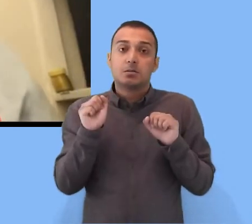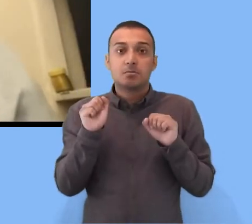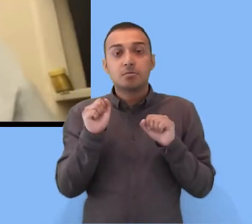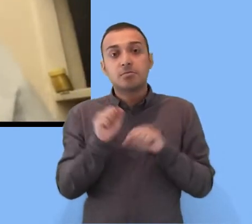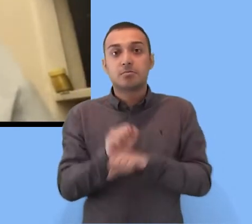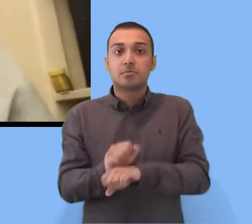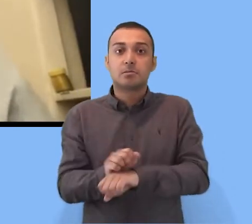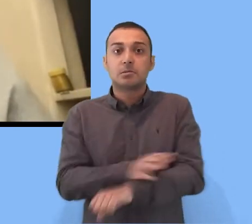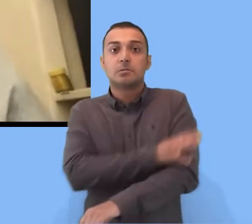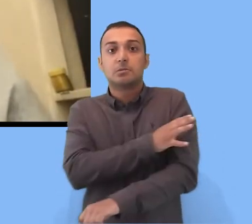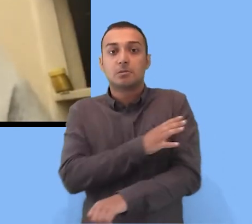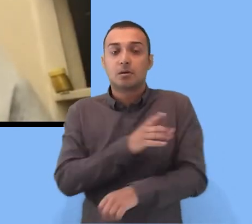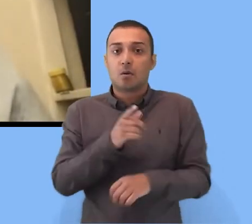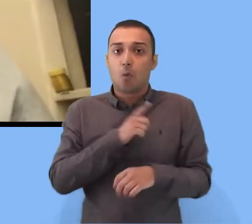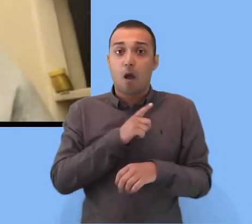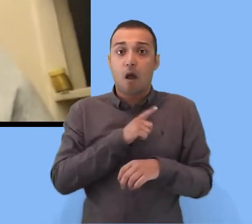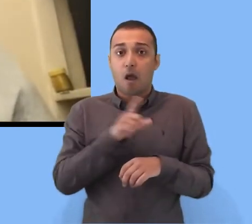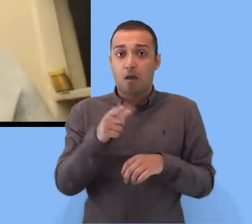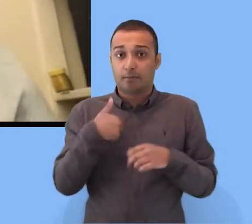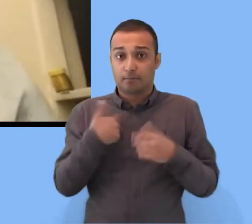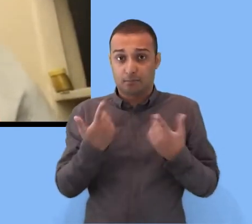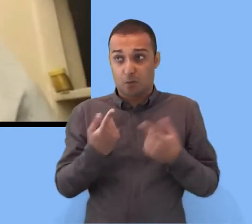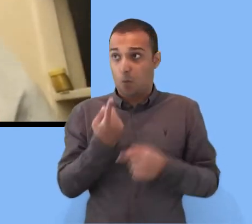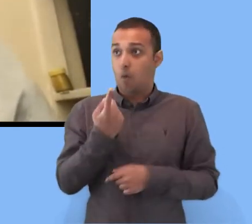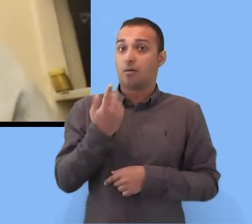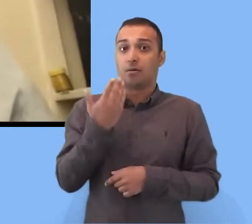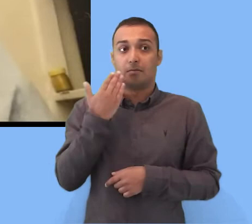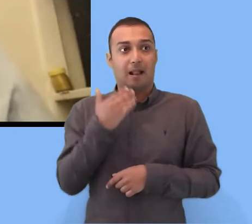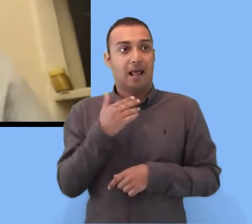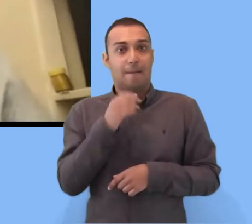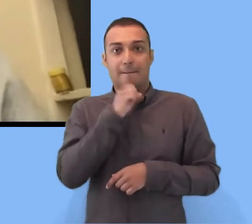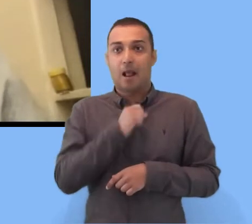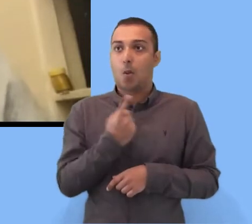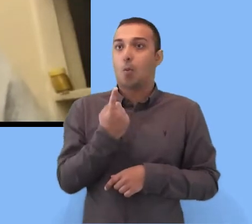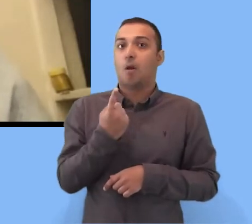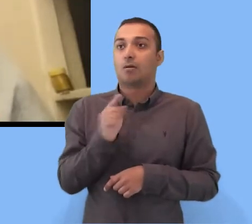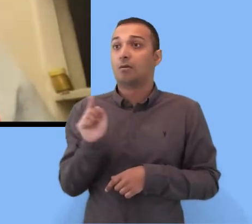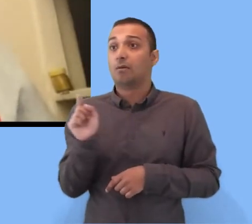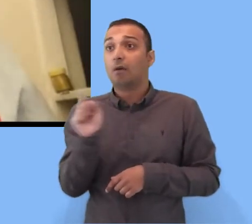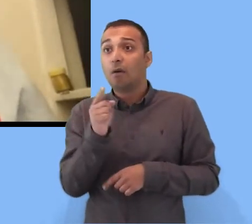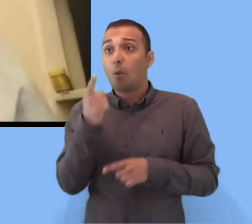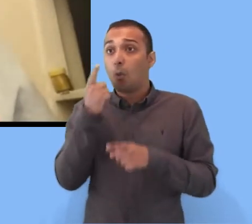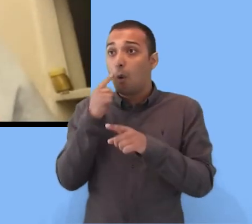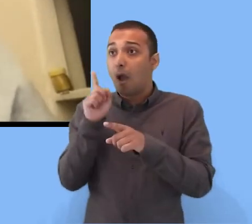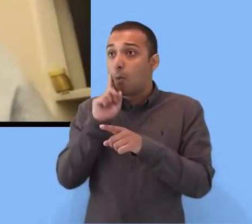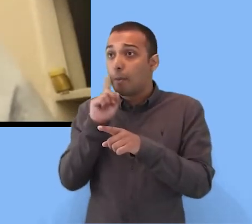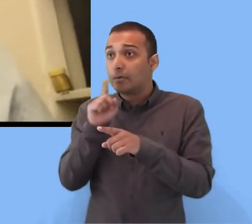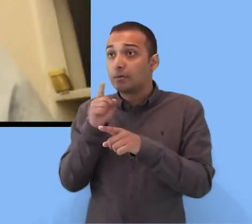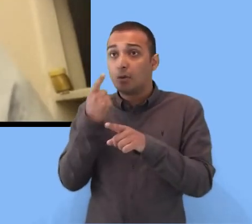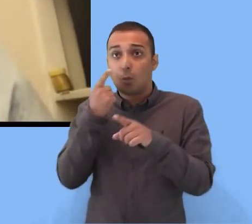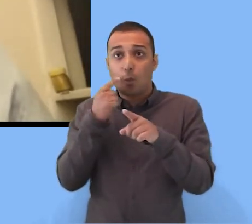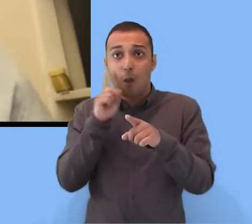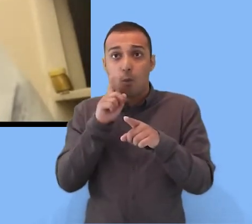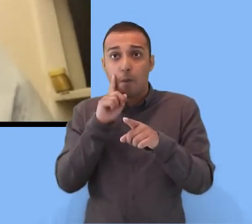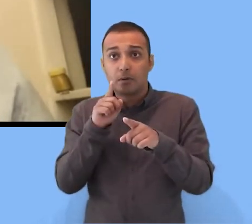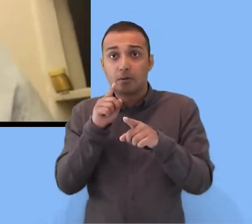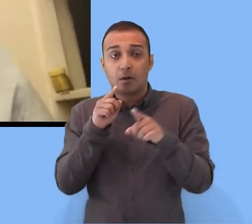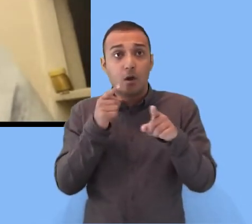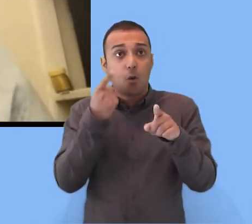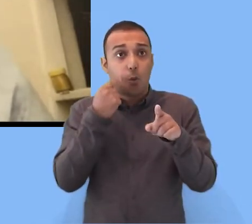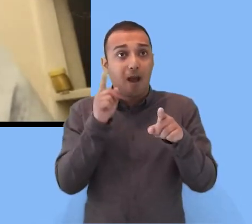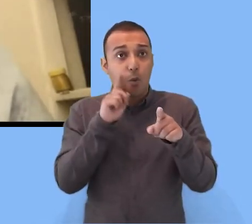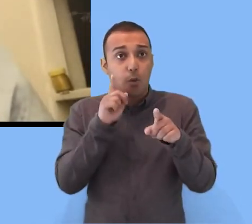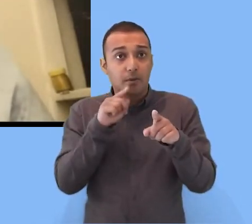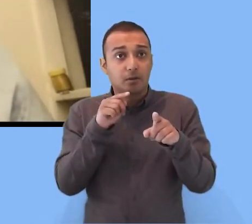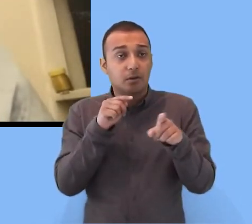of faces that don't look like them, so they can't relate and they can't connect. And sometimes seeing a person like myself is a breath of